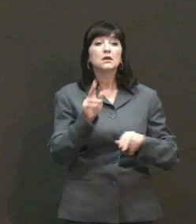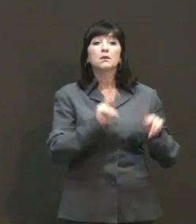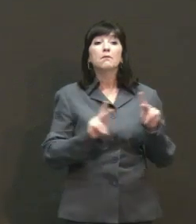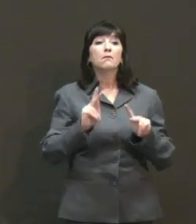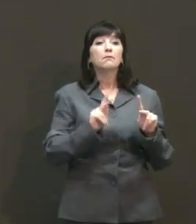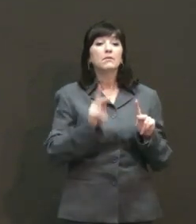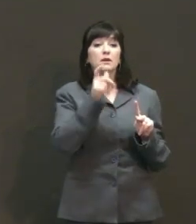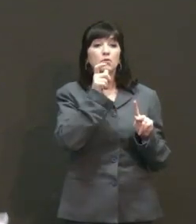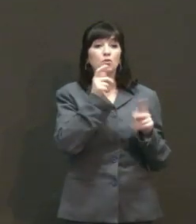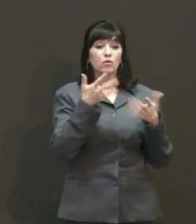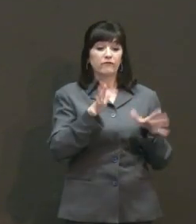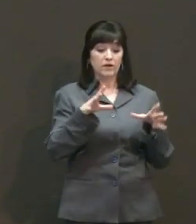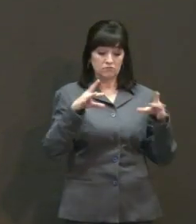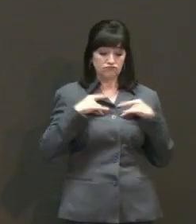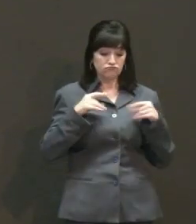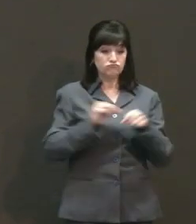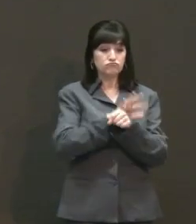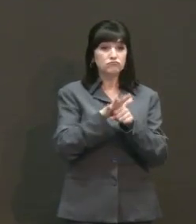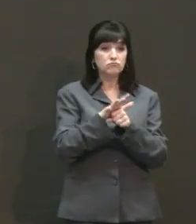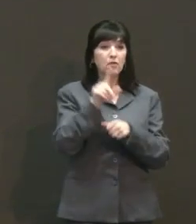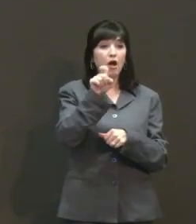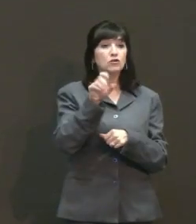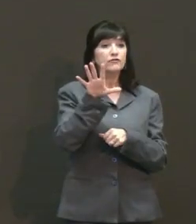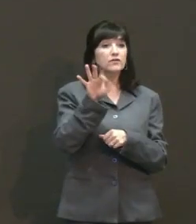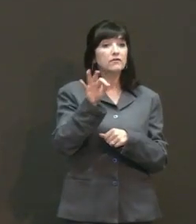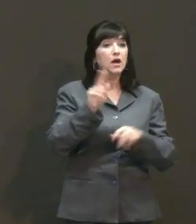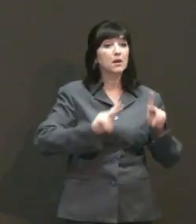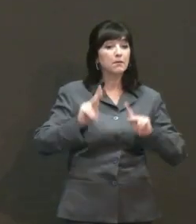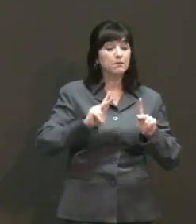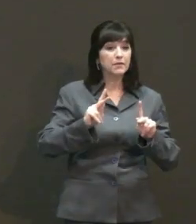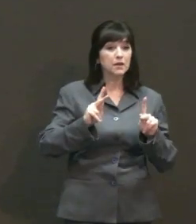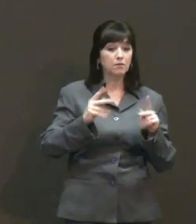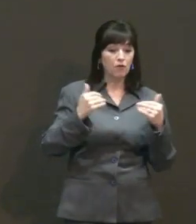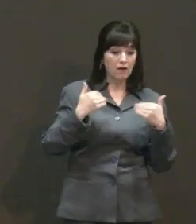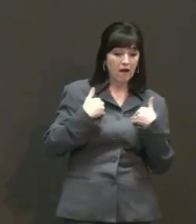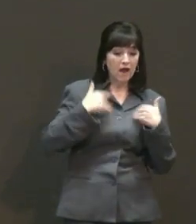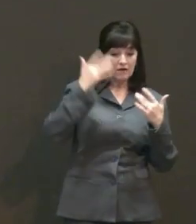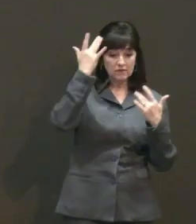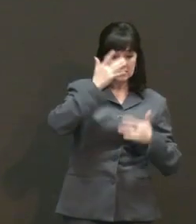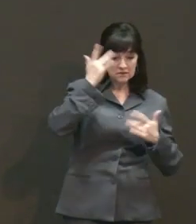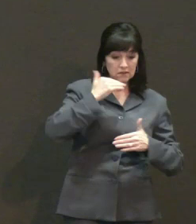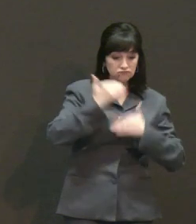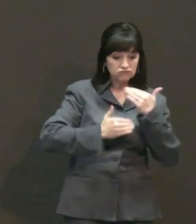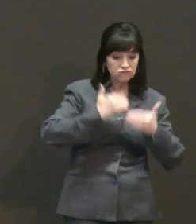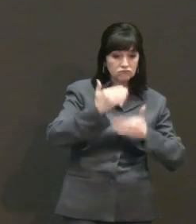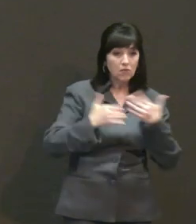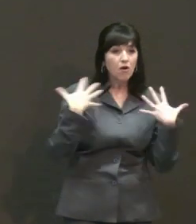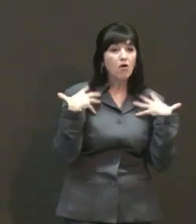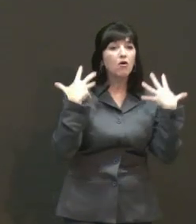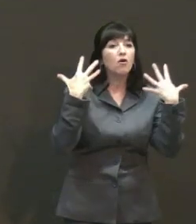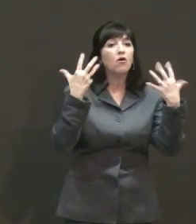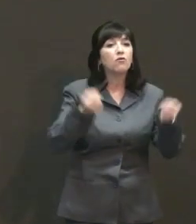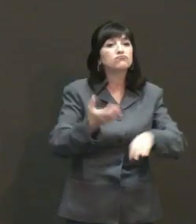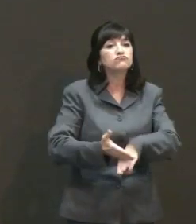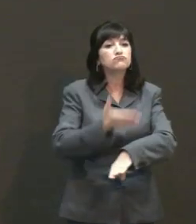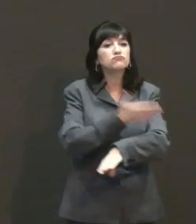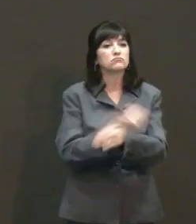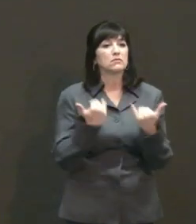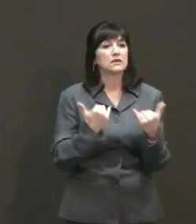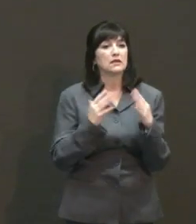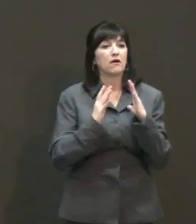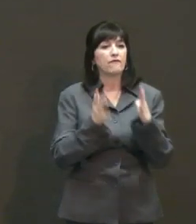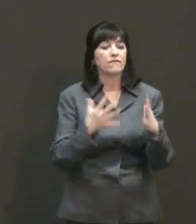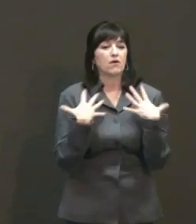talk as much about that, but that's a real thing happening across Delaware. So how's it break down by